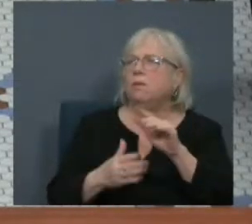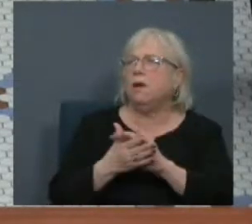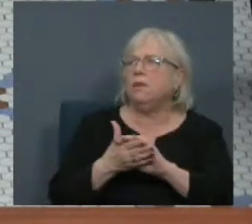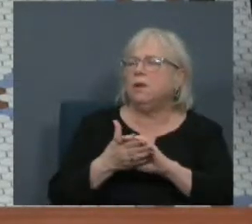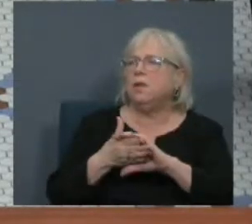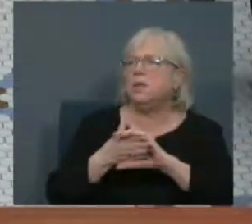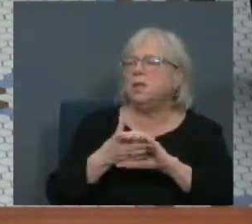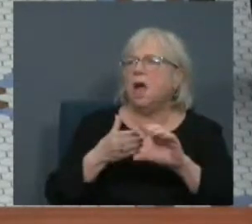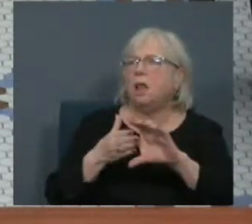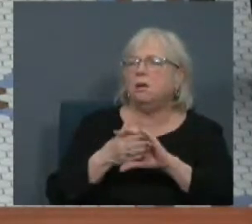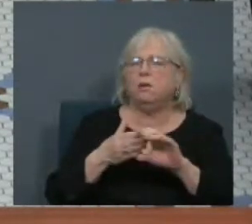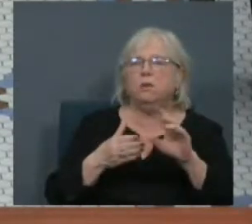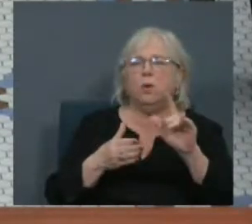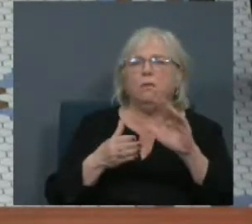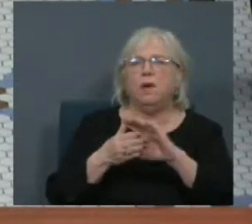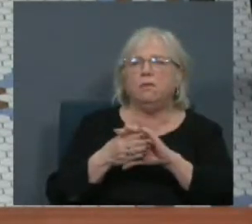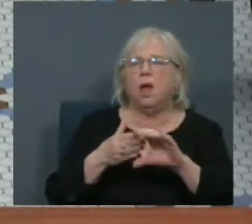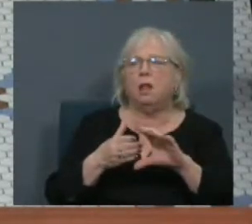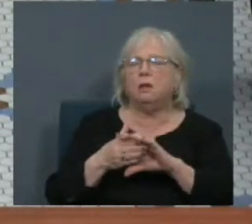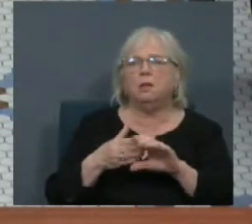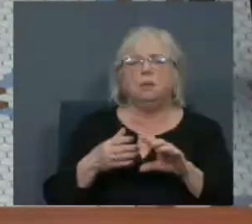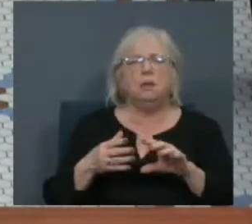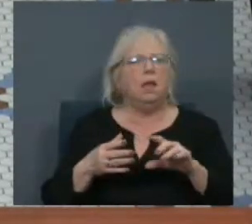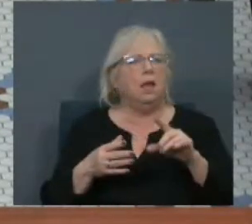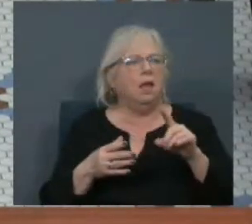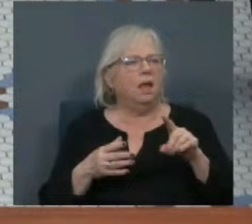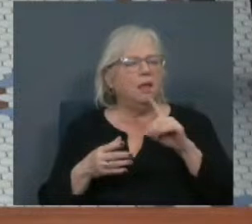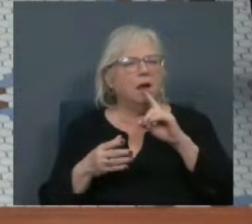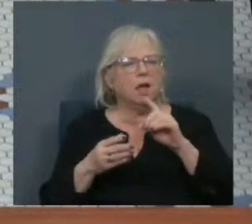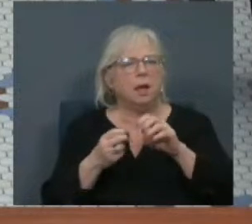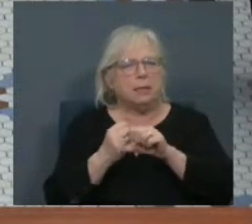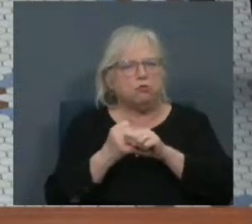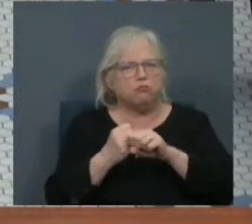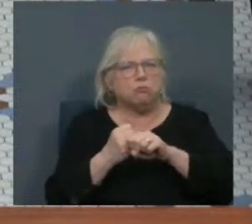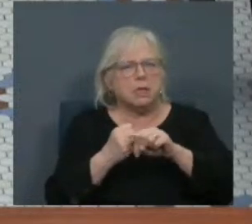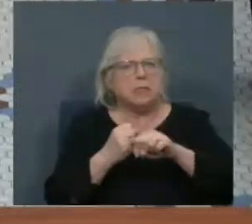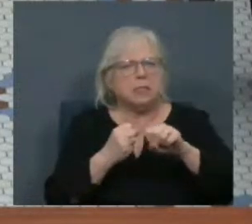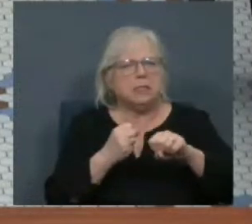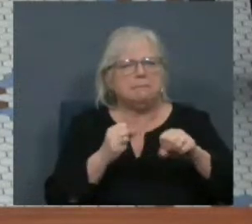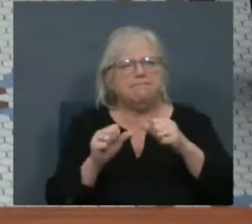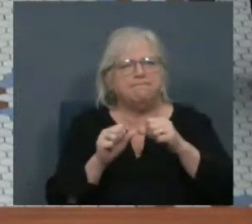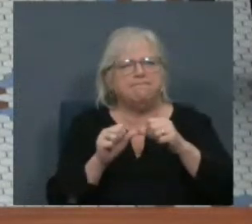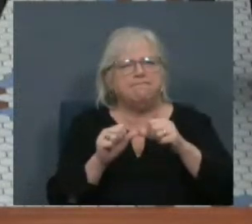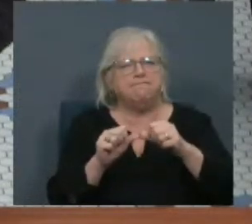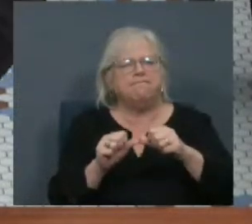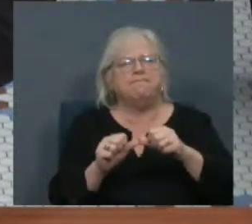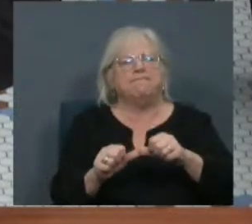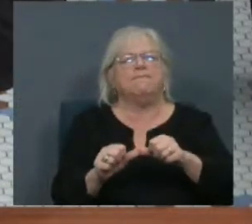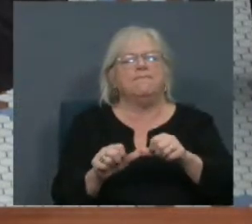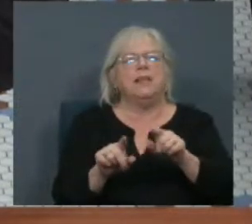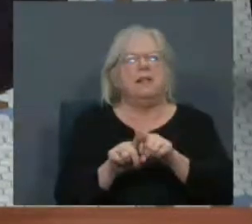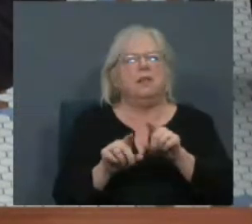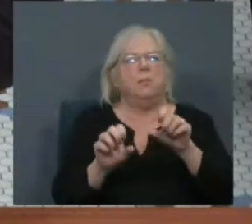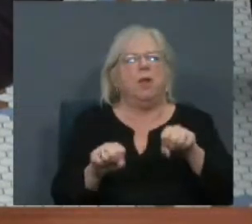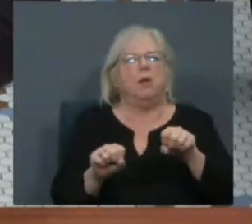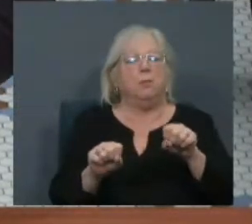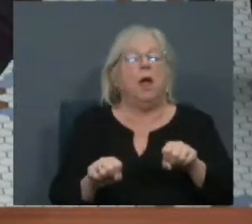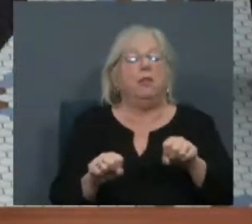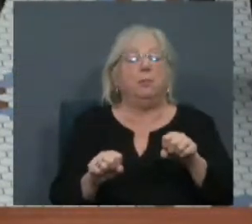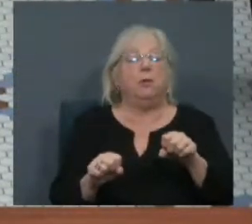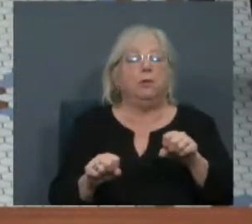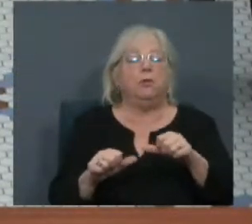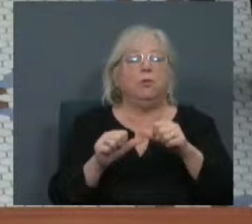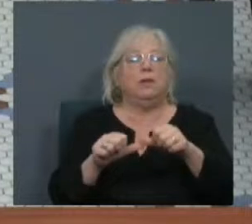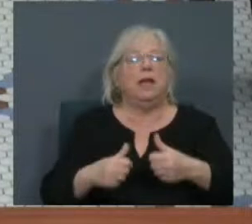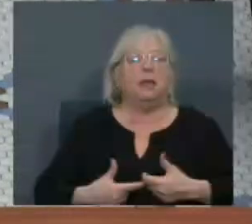For $25. And they're gonna stretch that money as long as they can to stay alive. And so